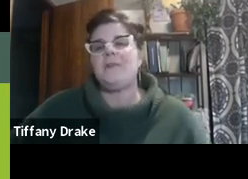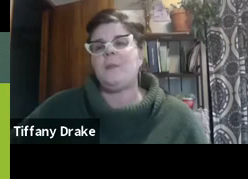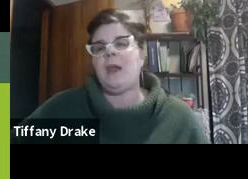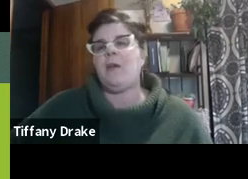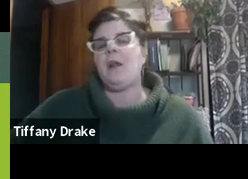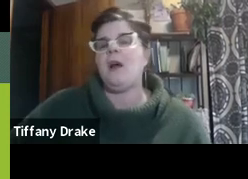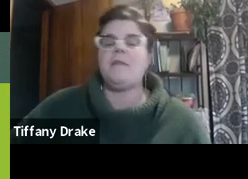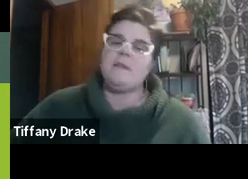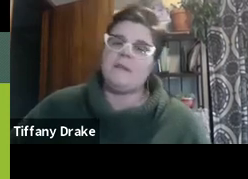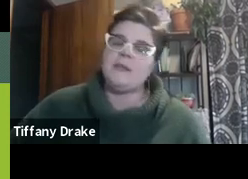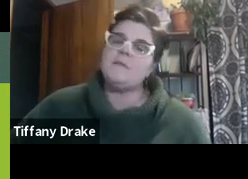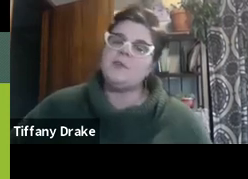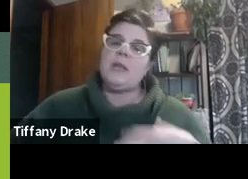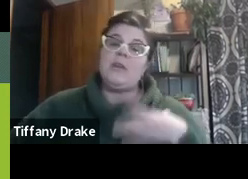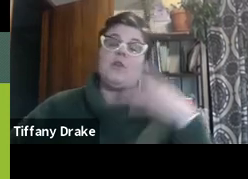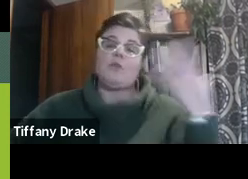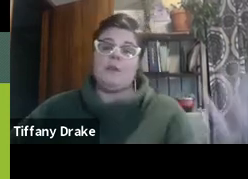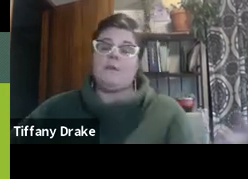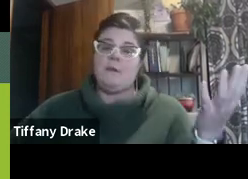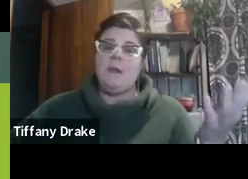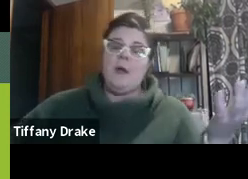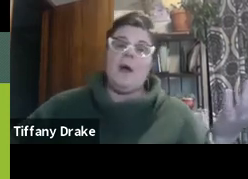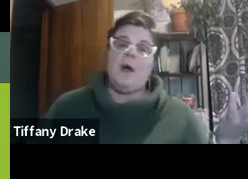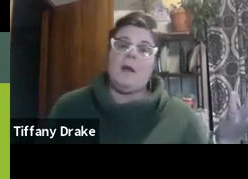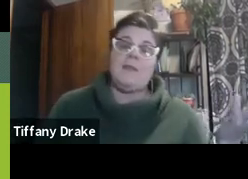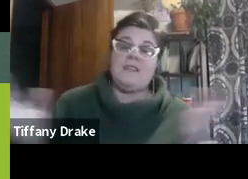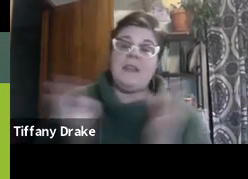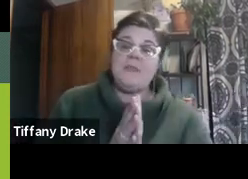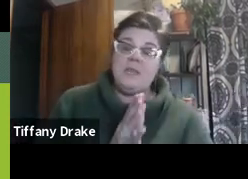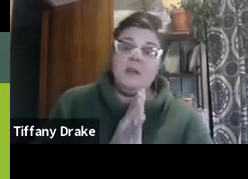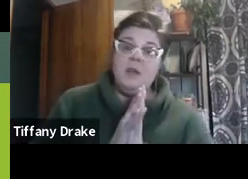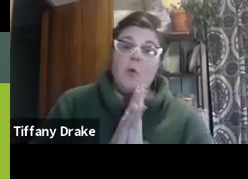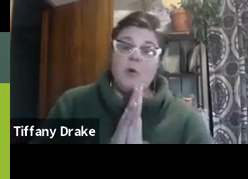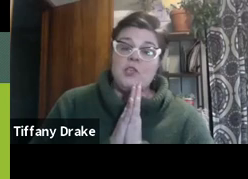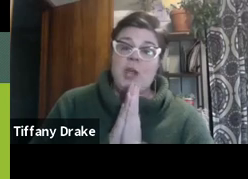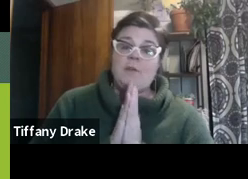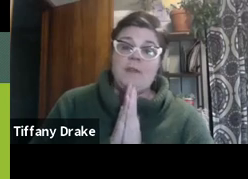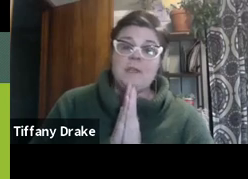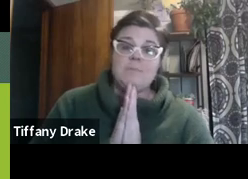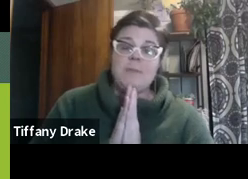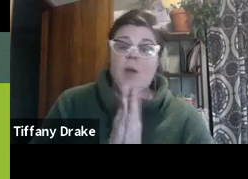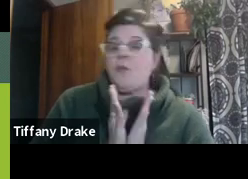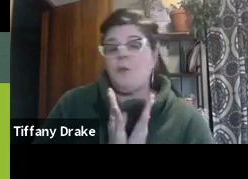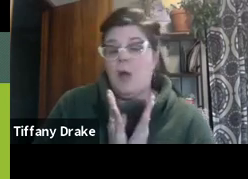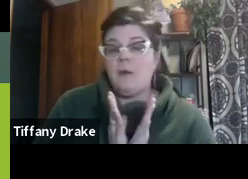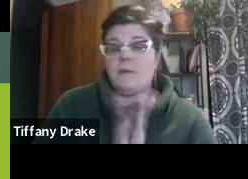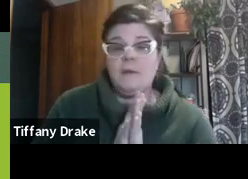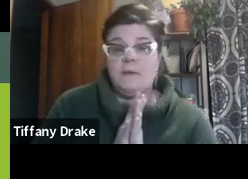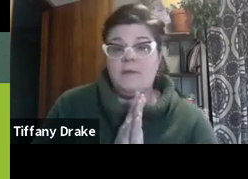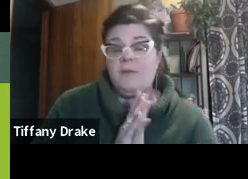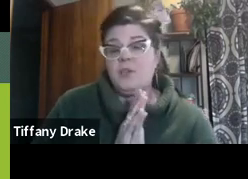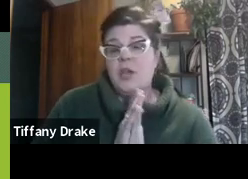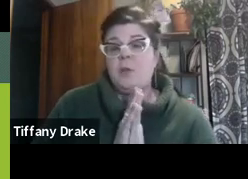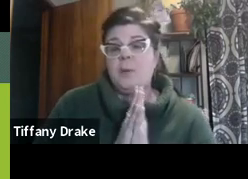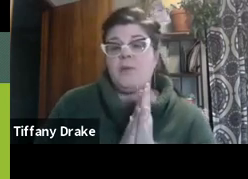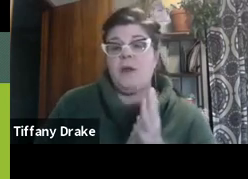doesn't give the parent a lot of incentive to increase the safety for the child victim. And also, honestly, the